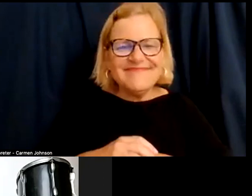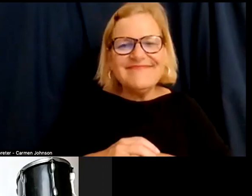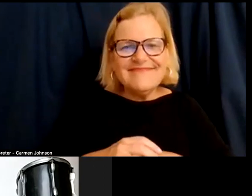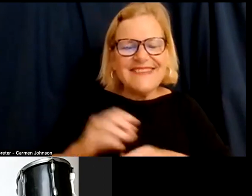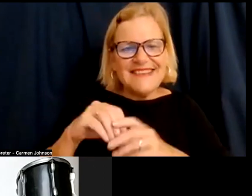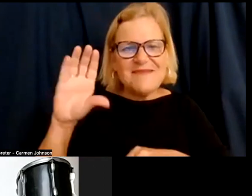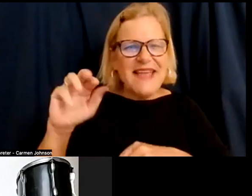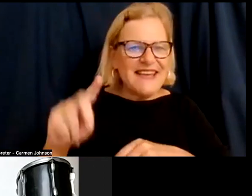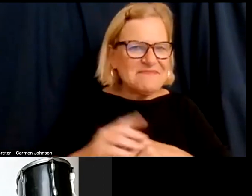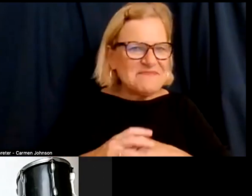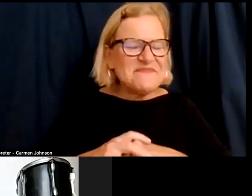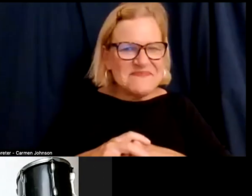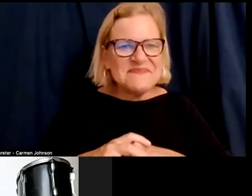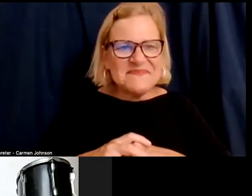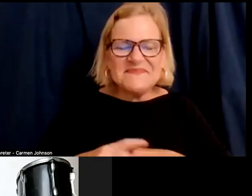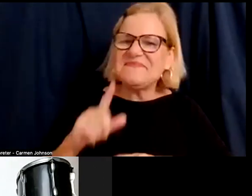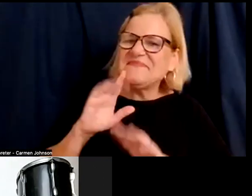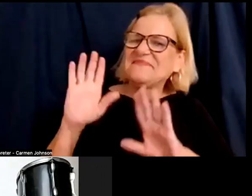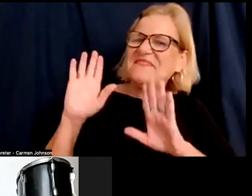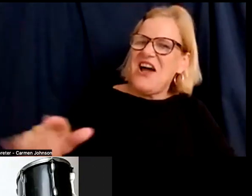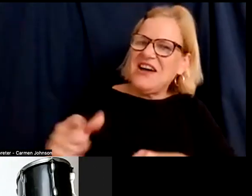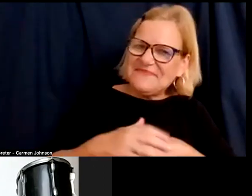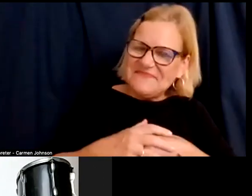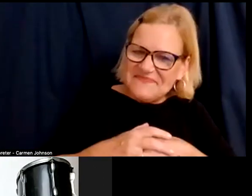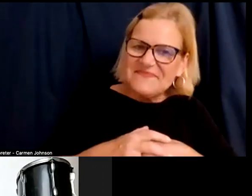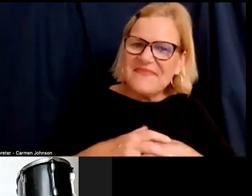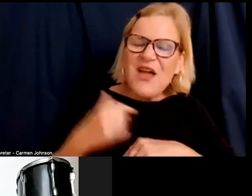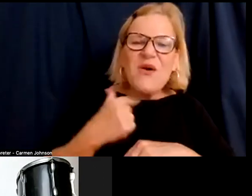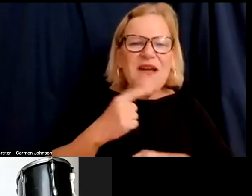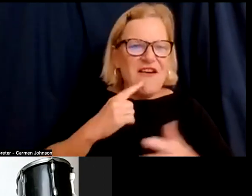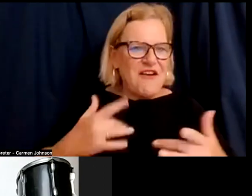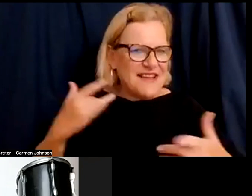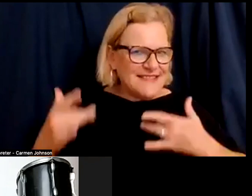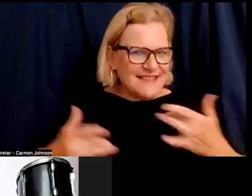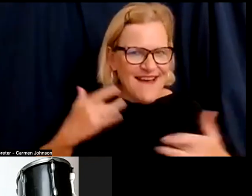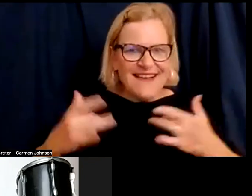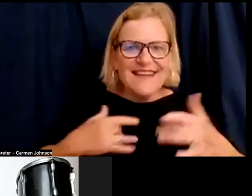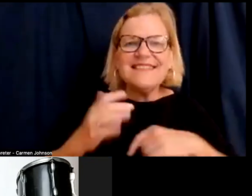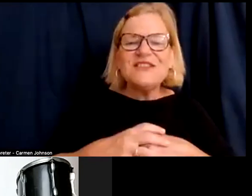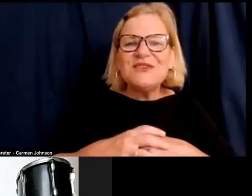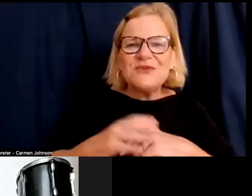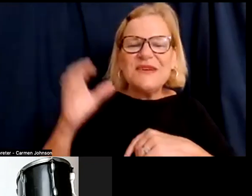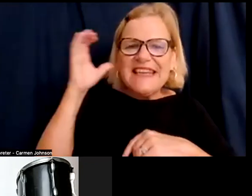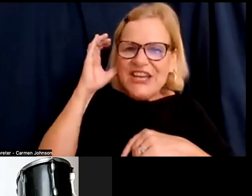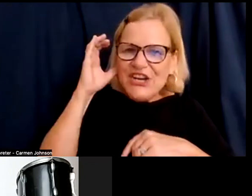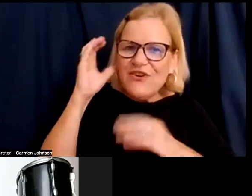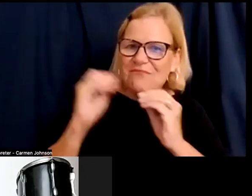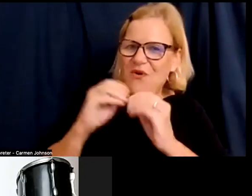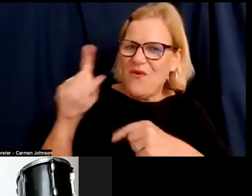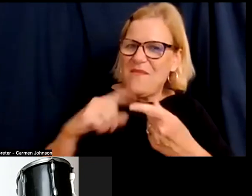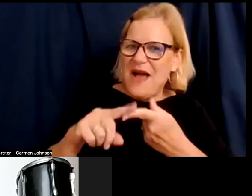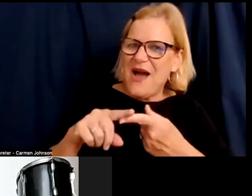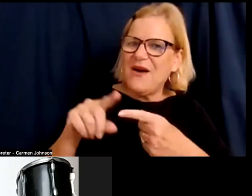the band. Awesome, awesome. Well, we are all excited to hear more